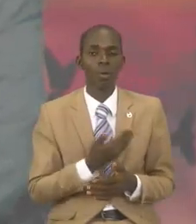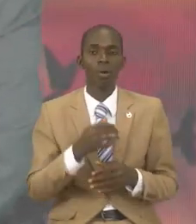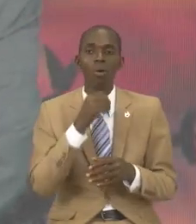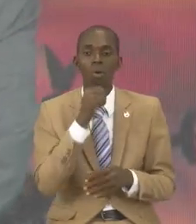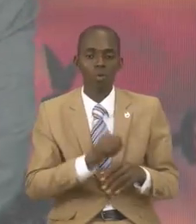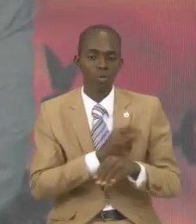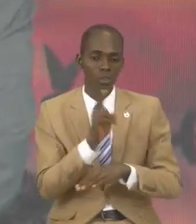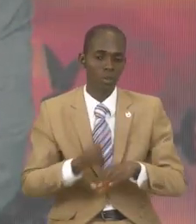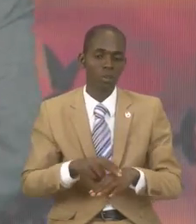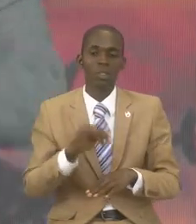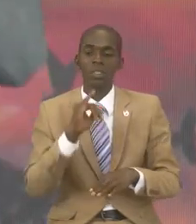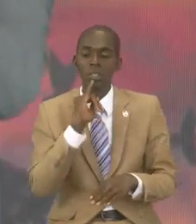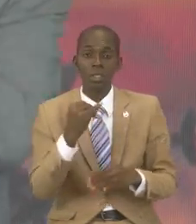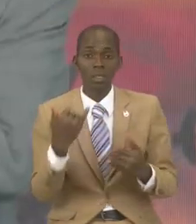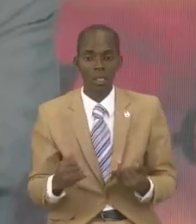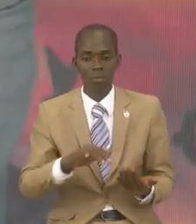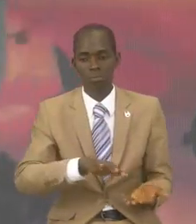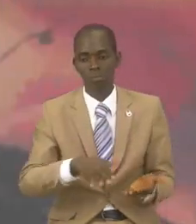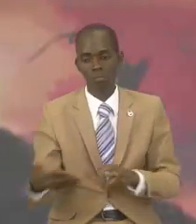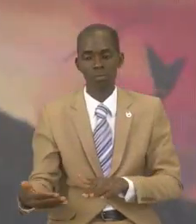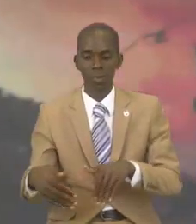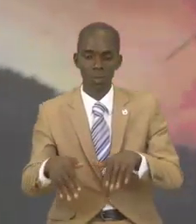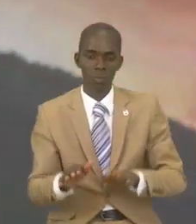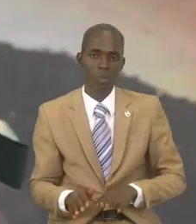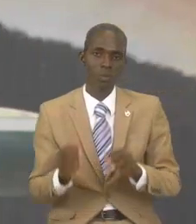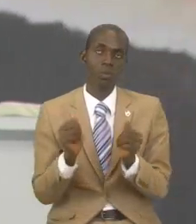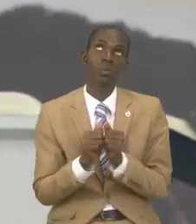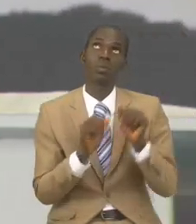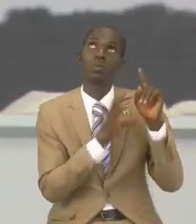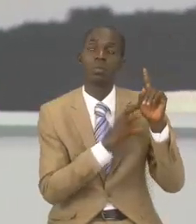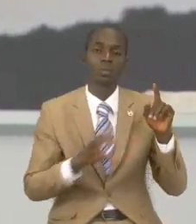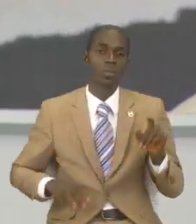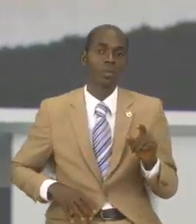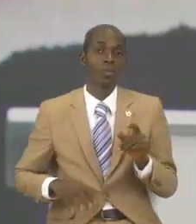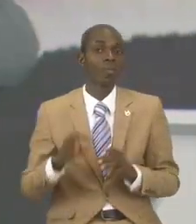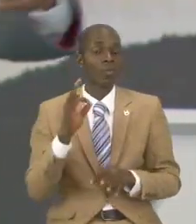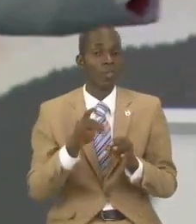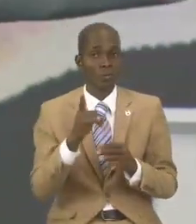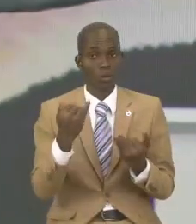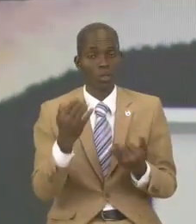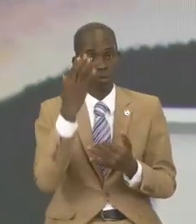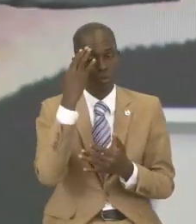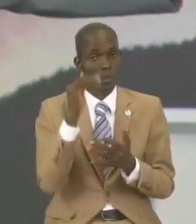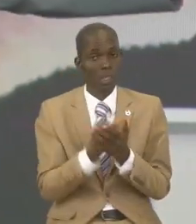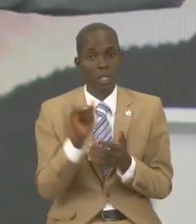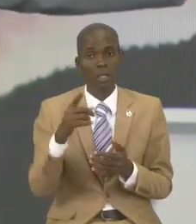him. Even ordinarily, you know that anyone that is